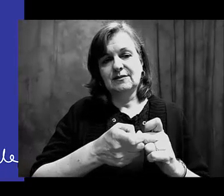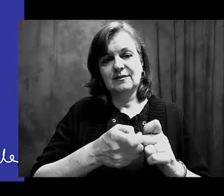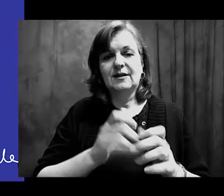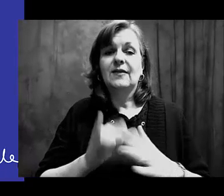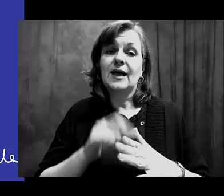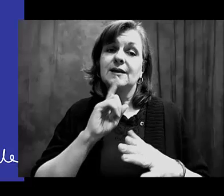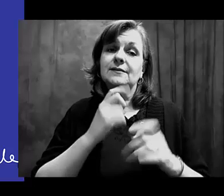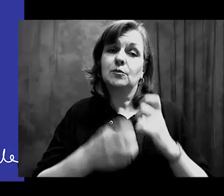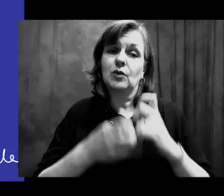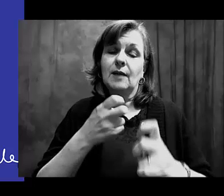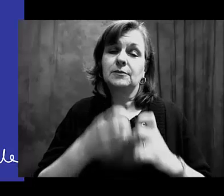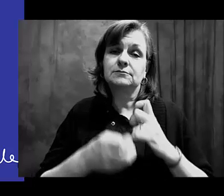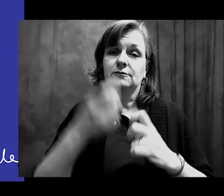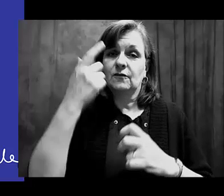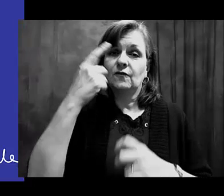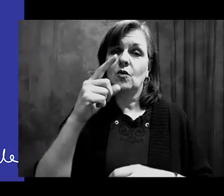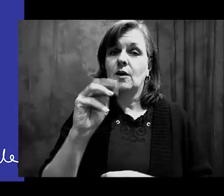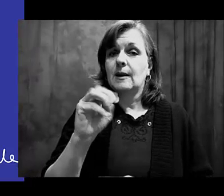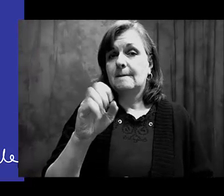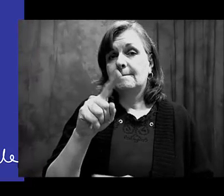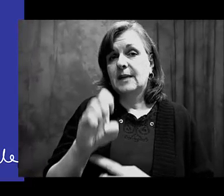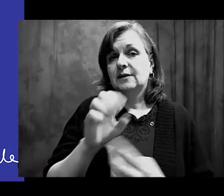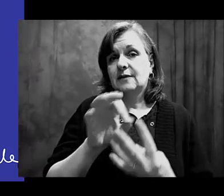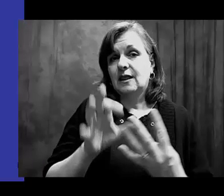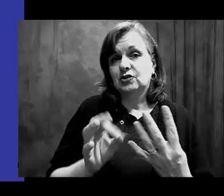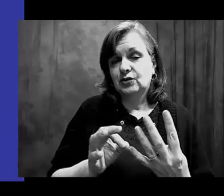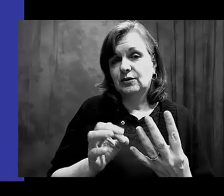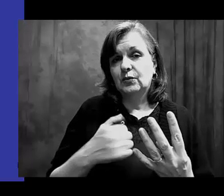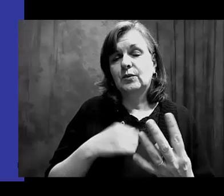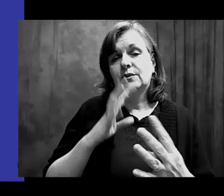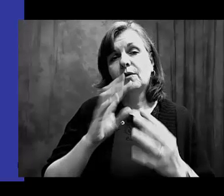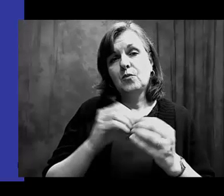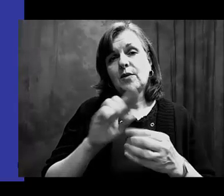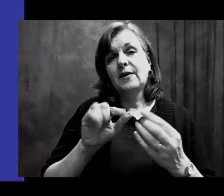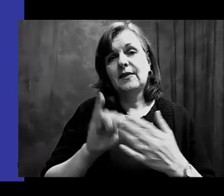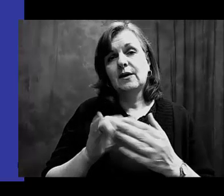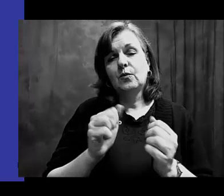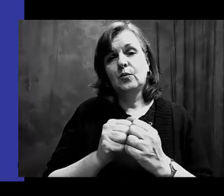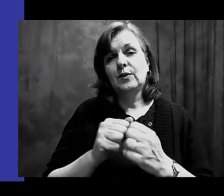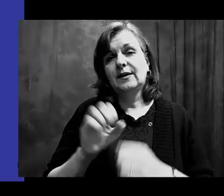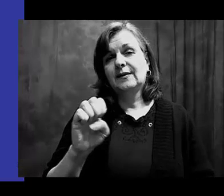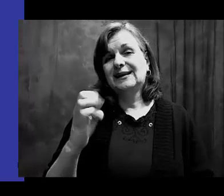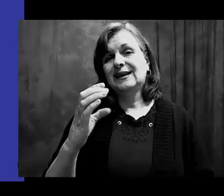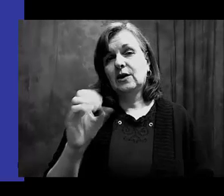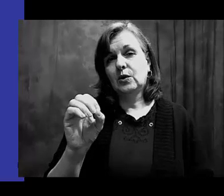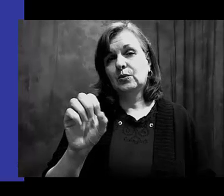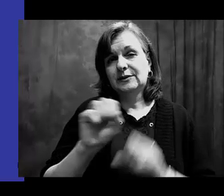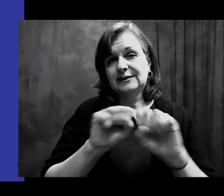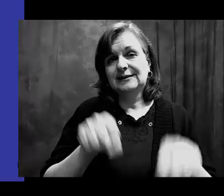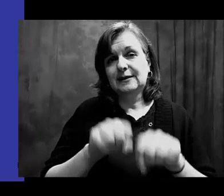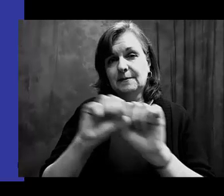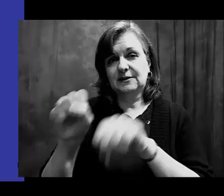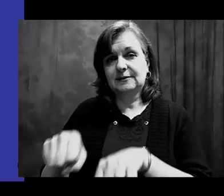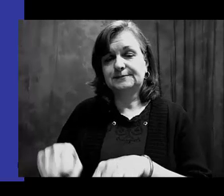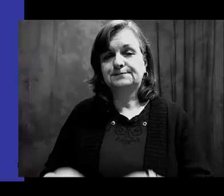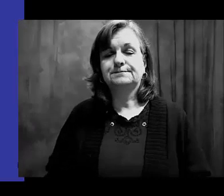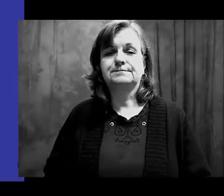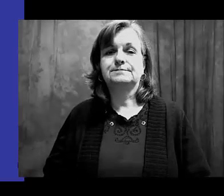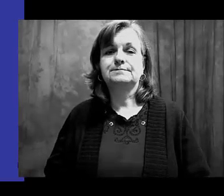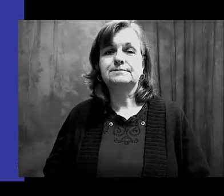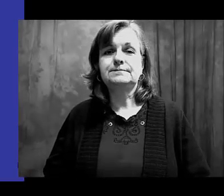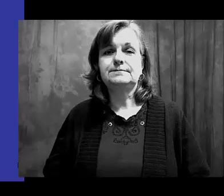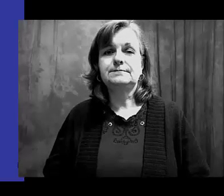mate selection, and we'll talk about it more when we look at ecosystems. The sex-linked genes, though, that we look at